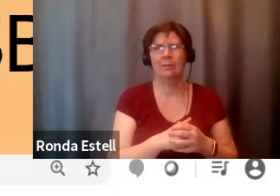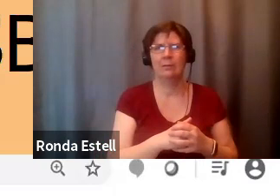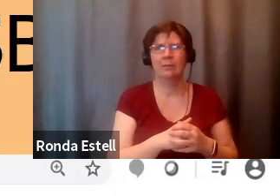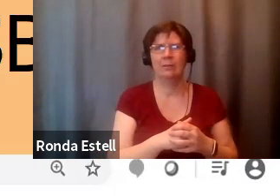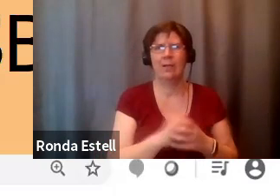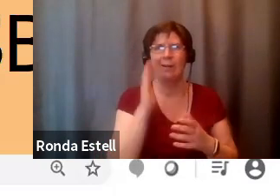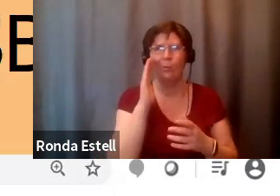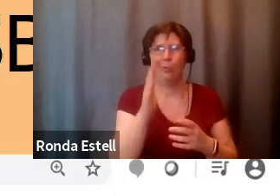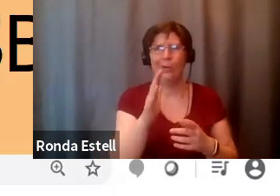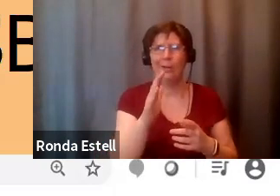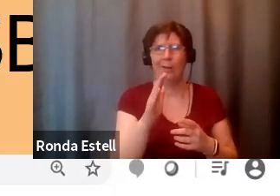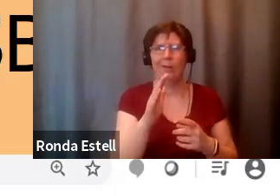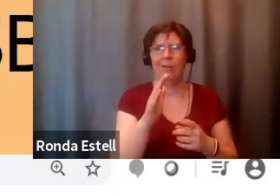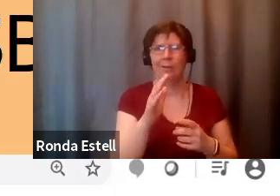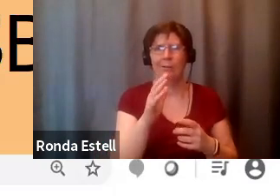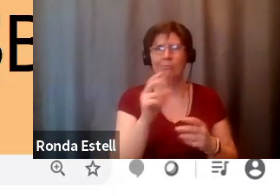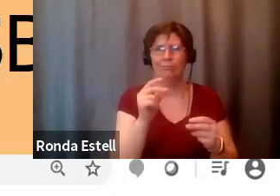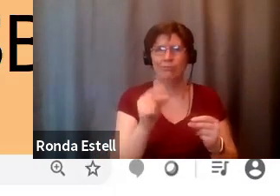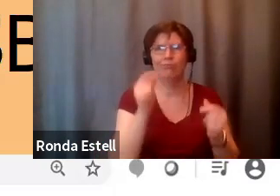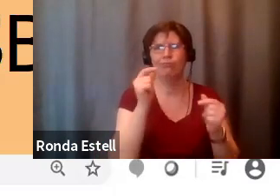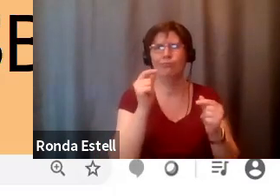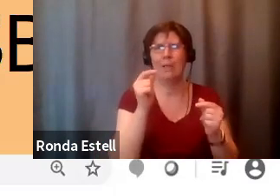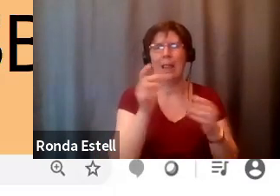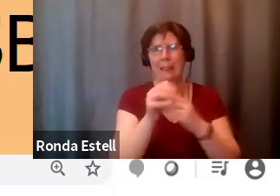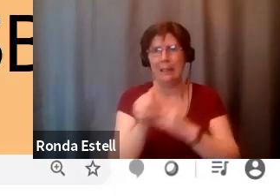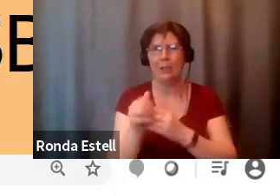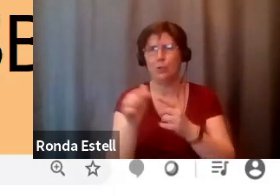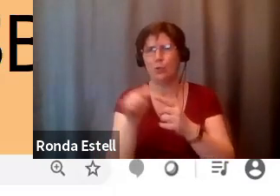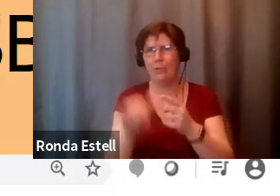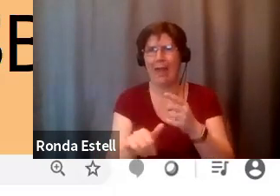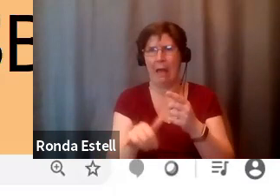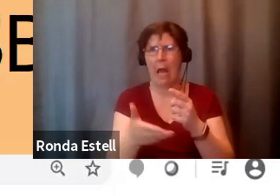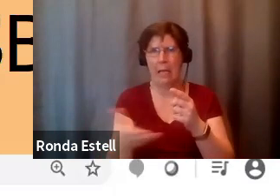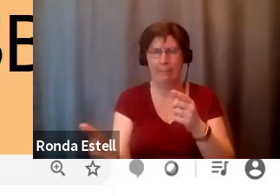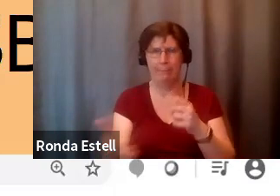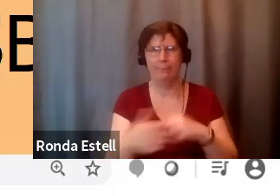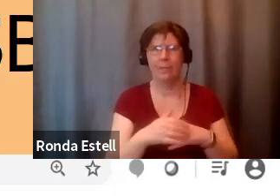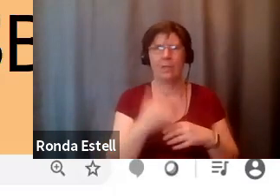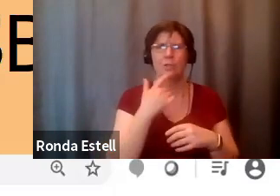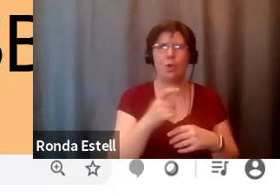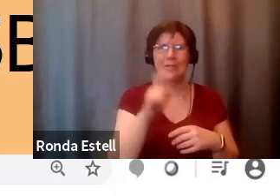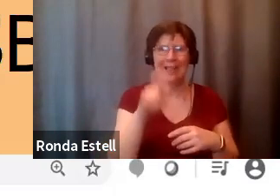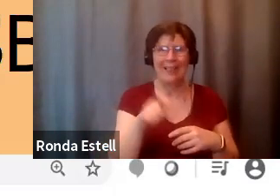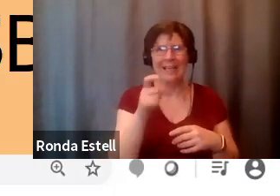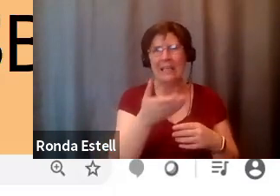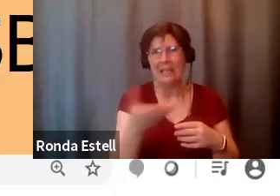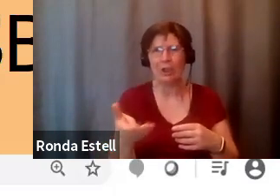and it will go right to that item. So it says click